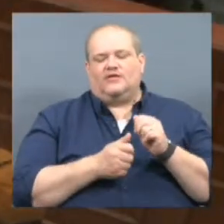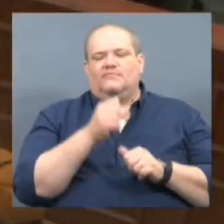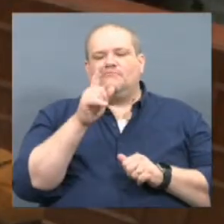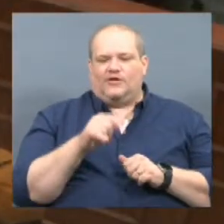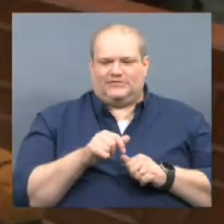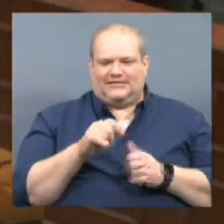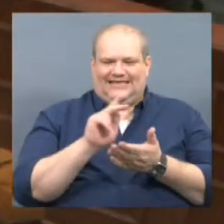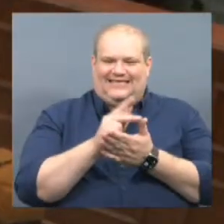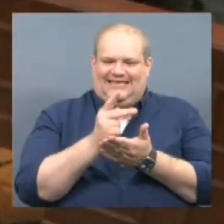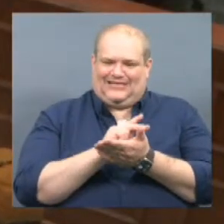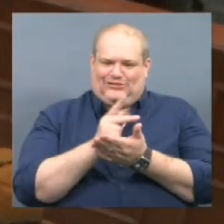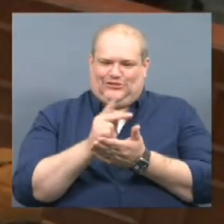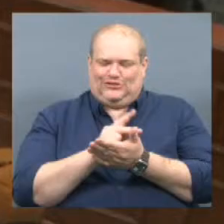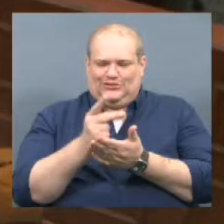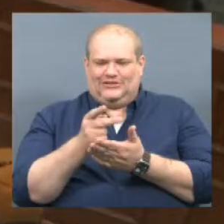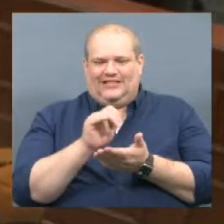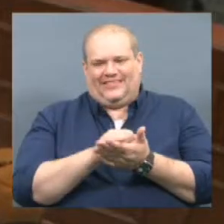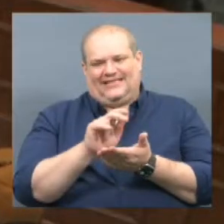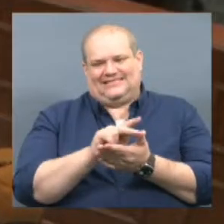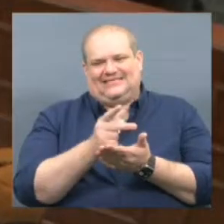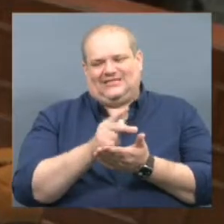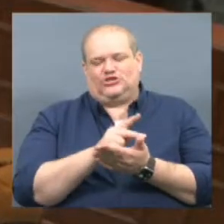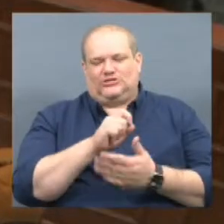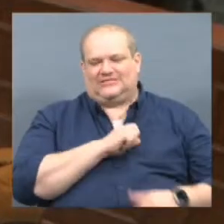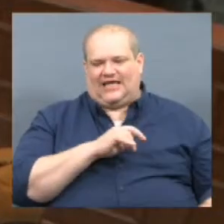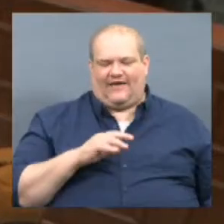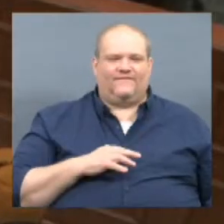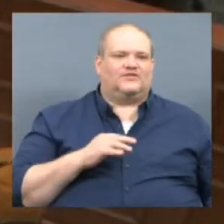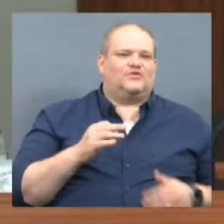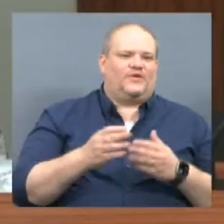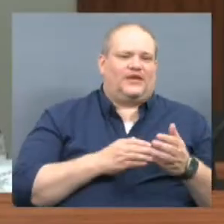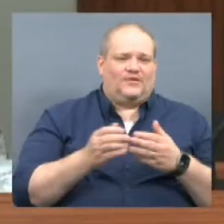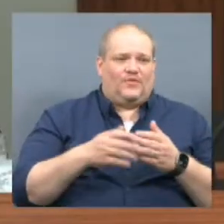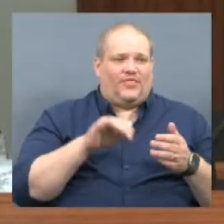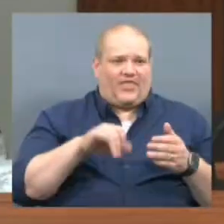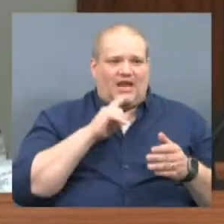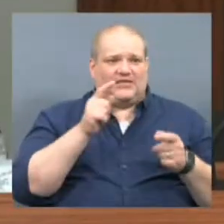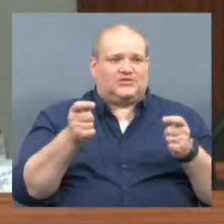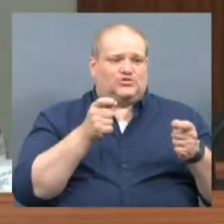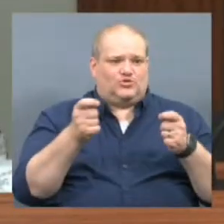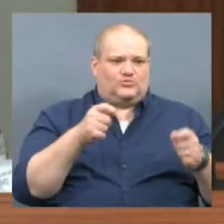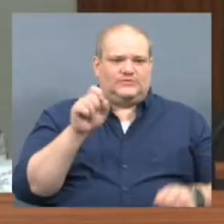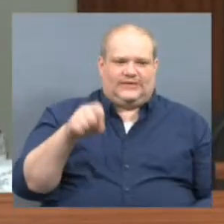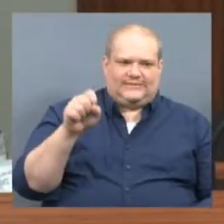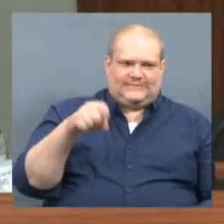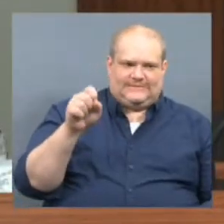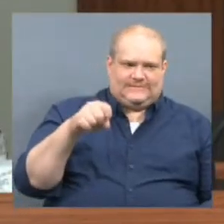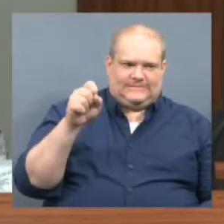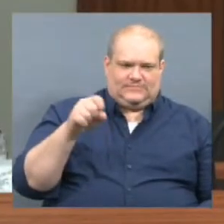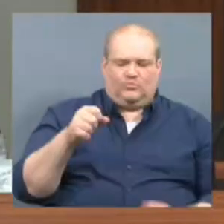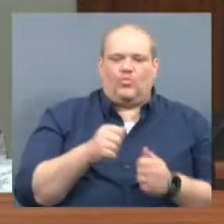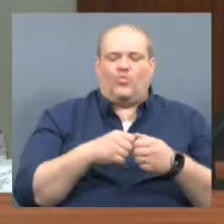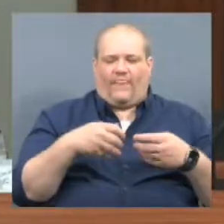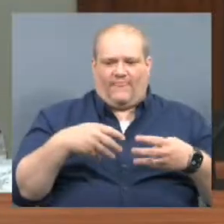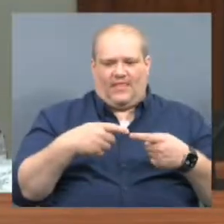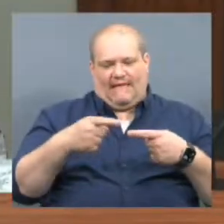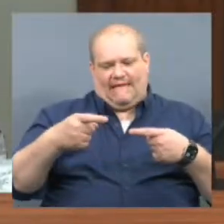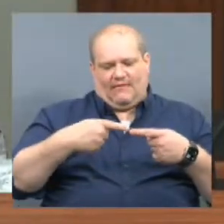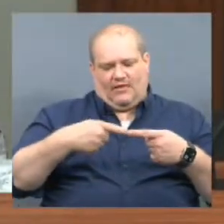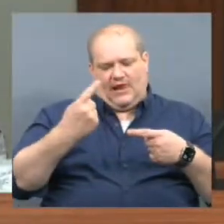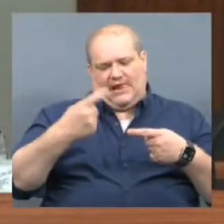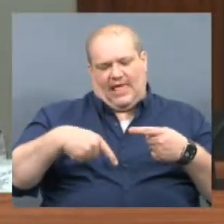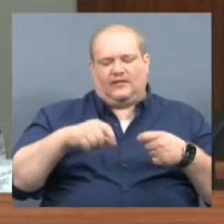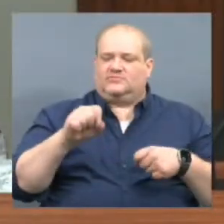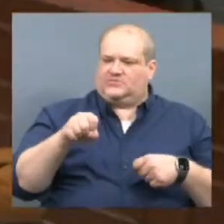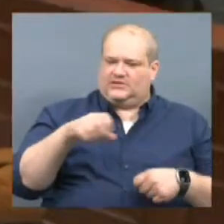kitchen. the Most major of ones. this is kitchen. So anyway, so it is controlled. Correct, Okay, yes. with the gate. Okay, thank you.